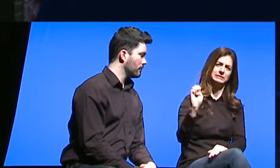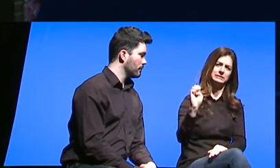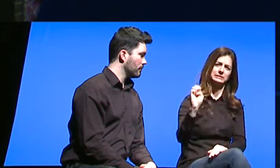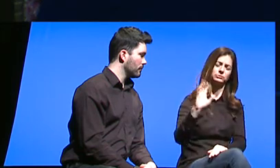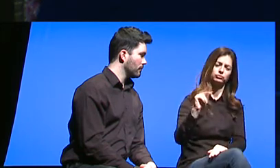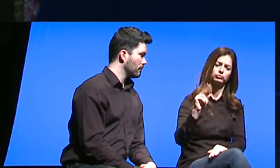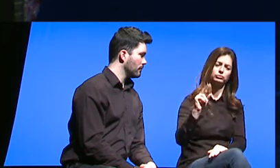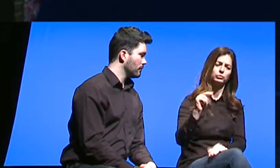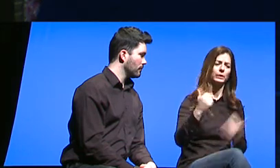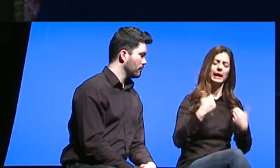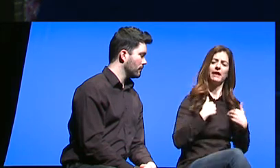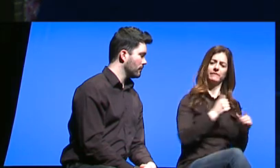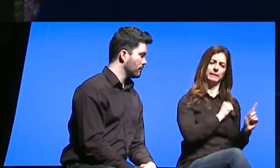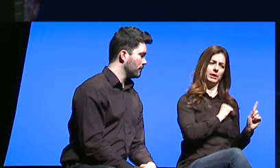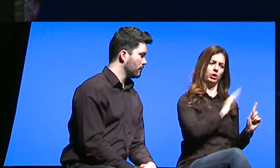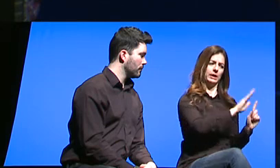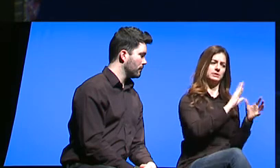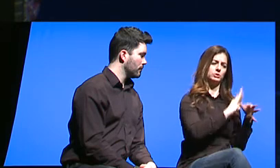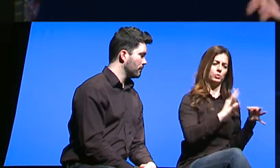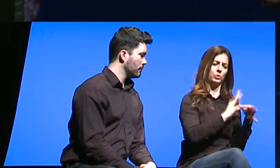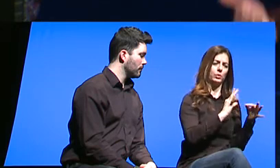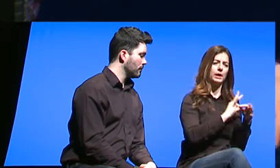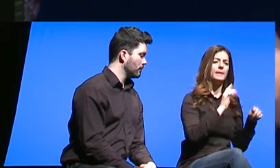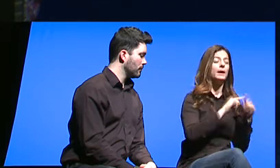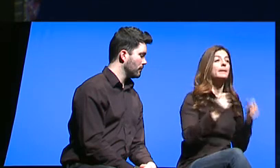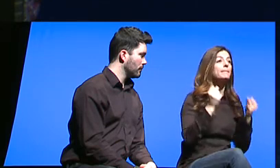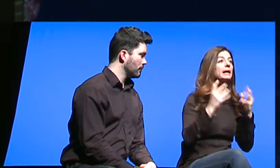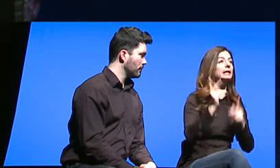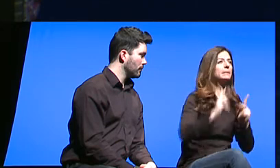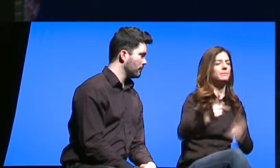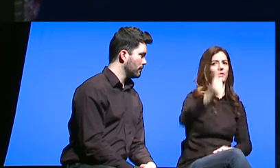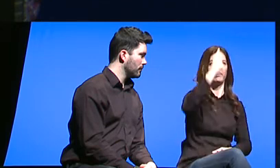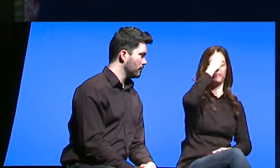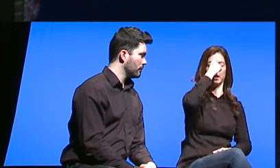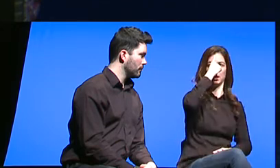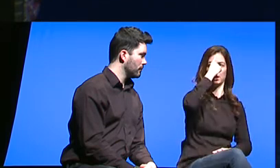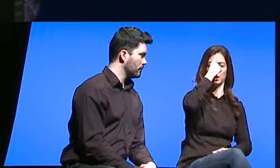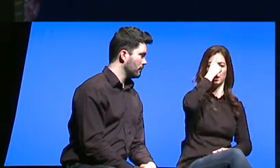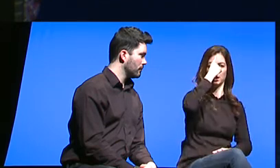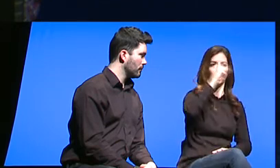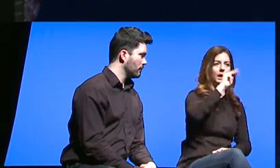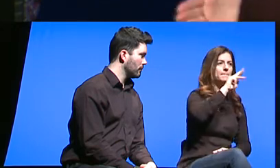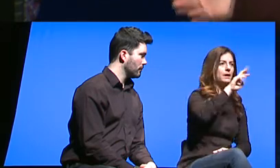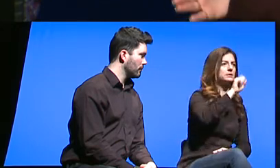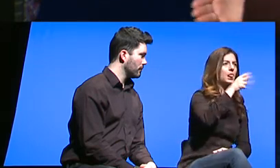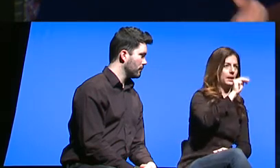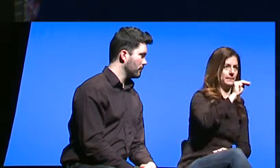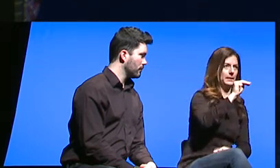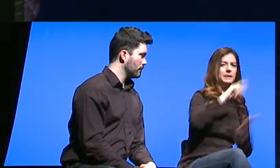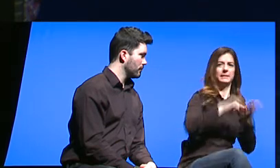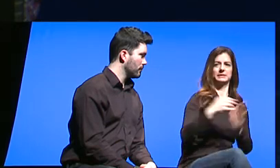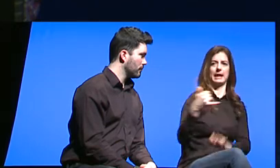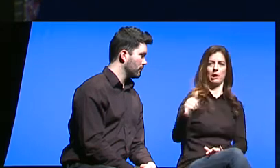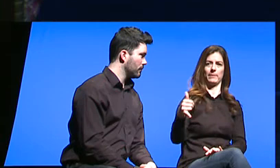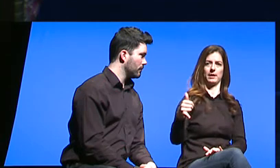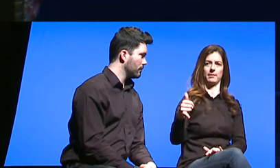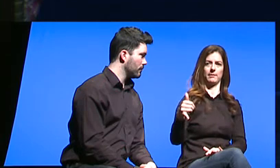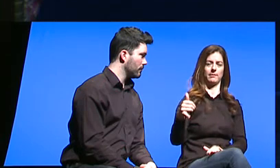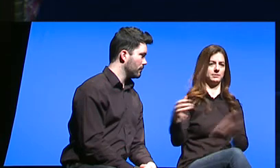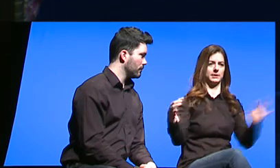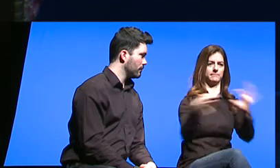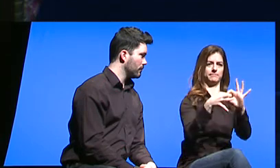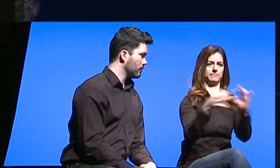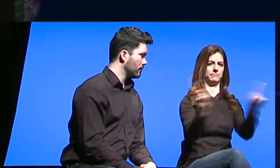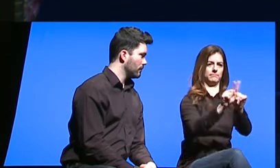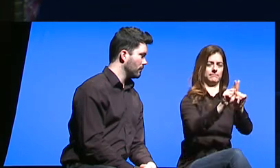your story, but a lot of people, when they think Muslim, think Arab. And when they think Arab, they think Muslim. And so it was really important for